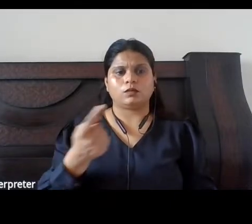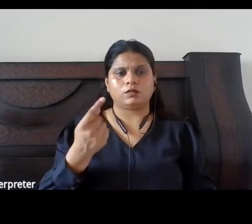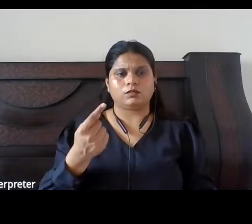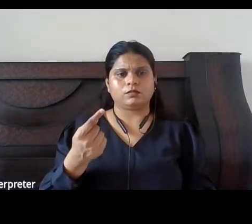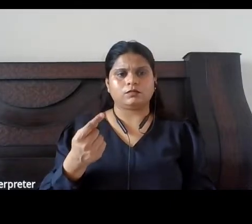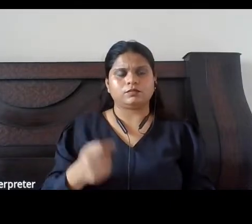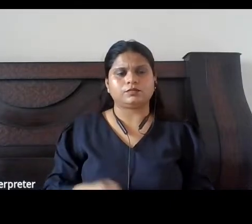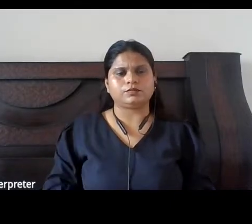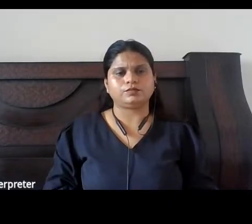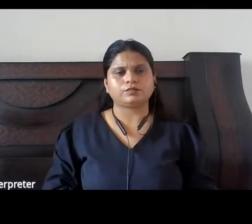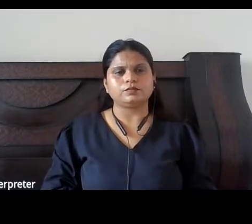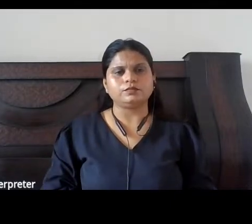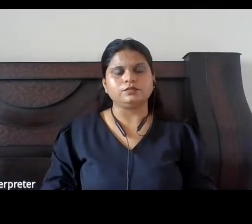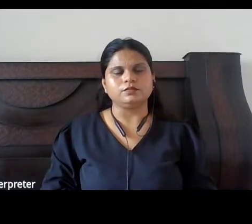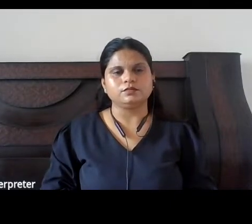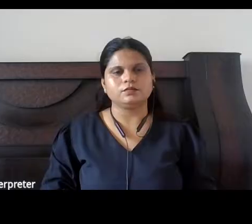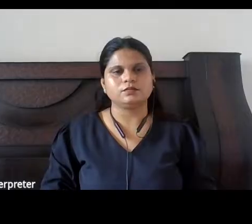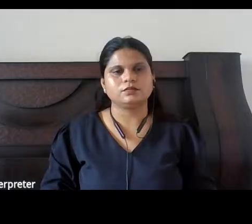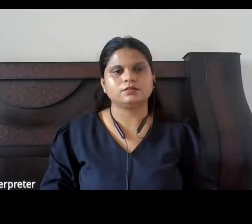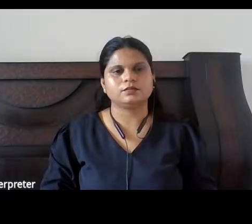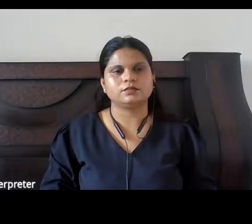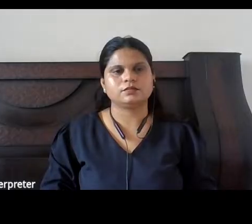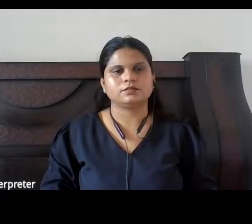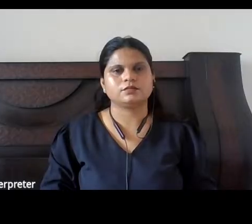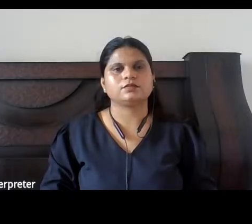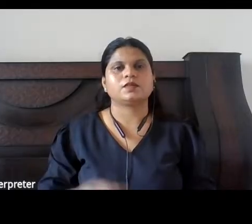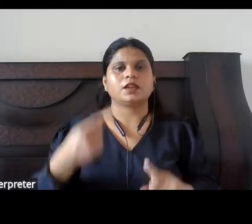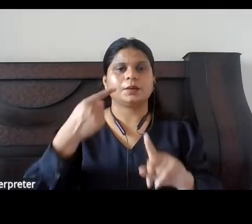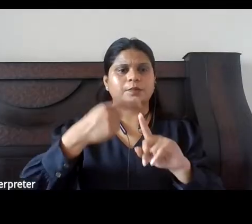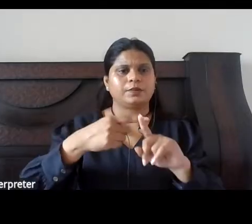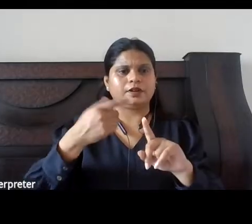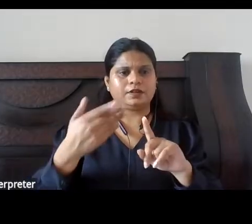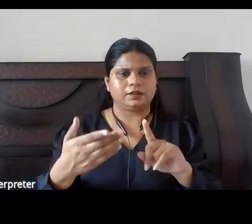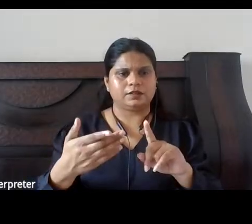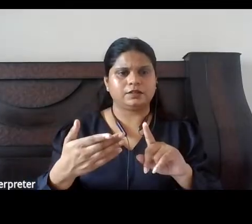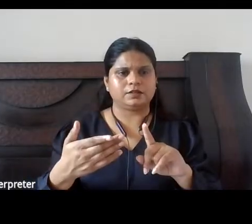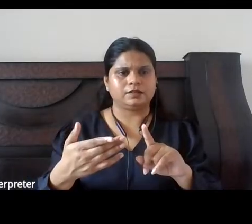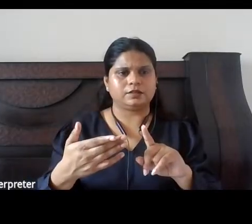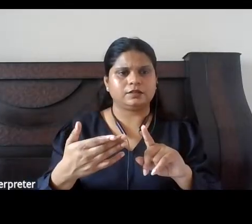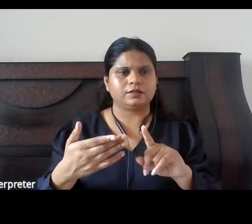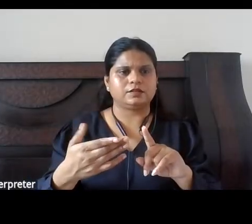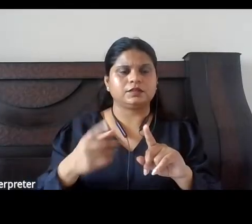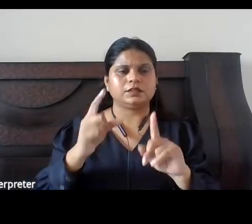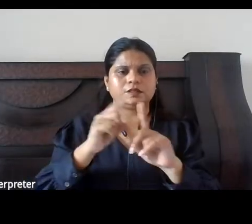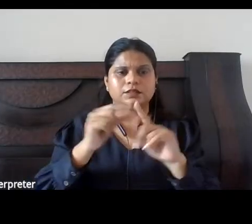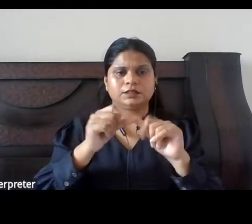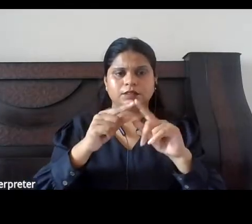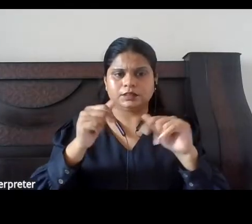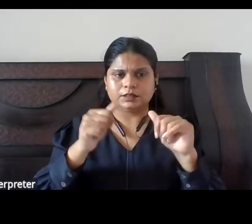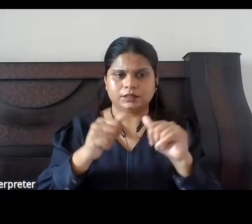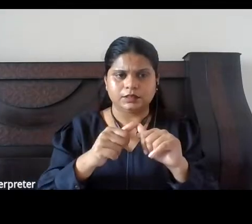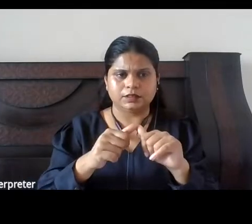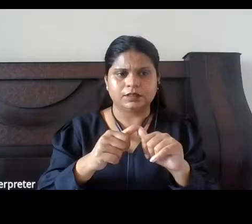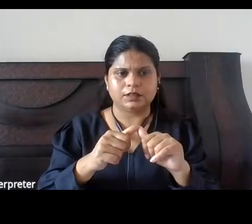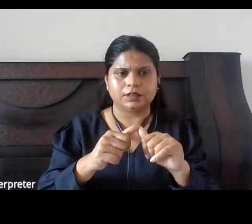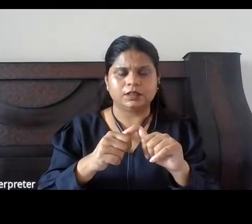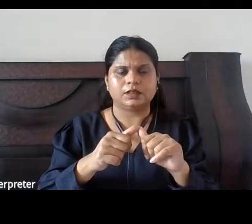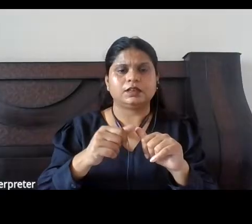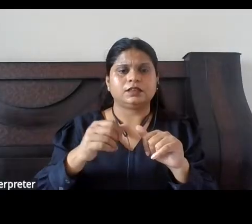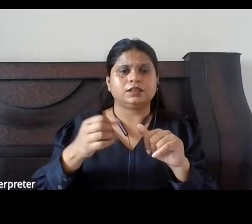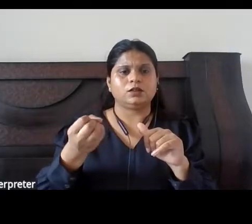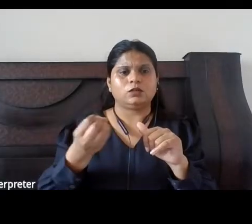for the country as well. And ensuring representation, the data gather must be just more than numbers and